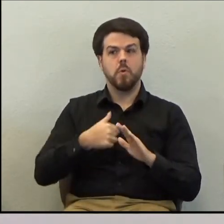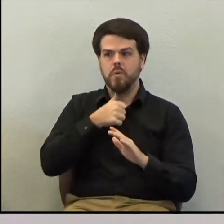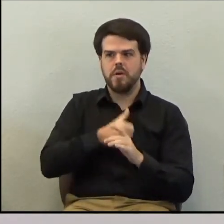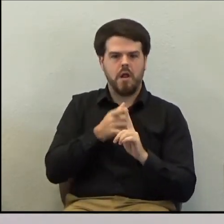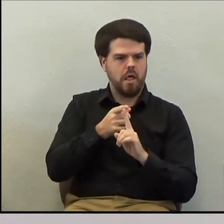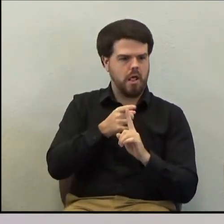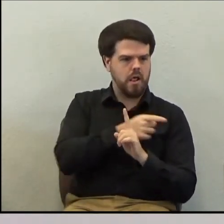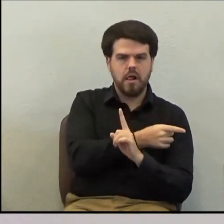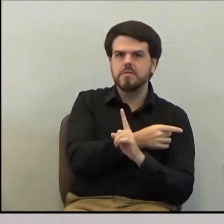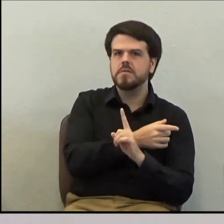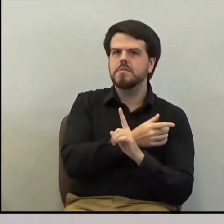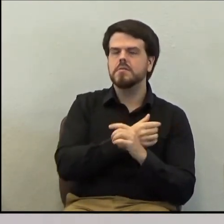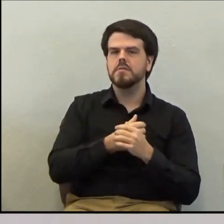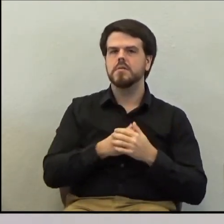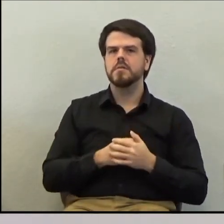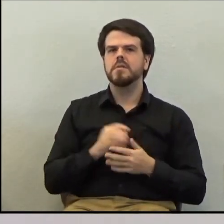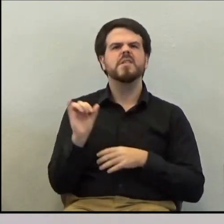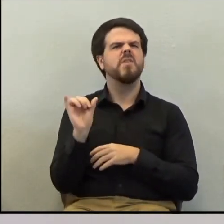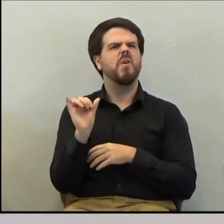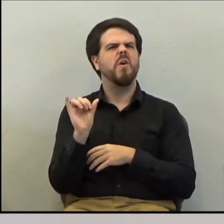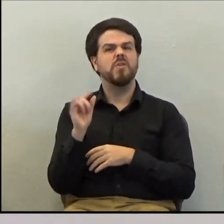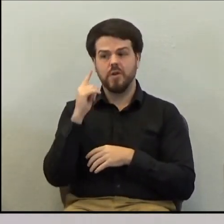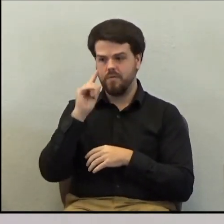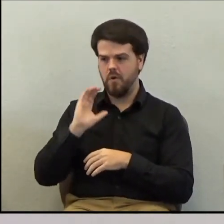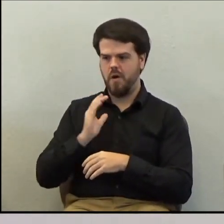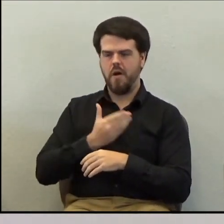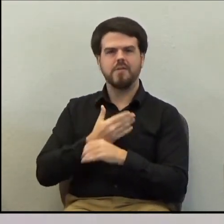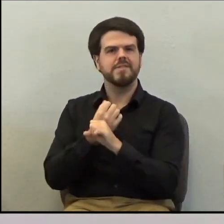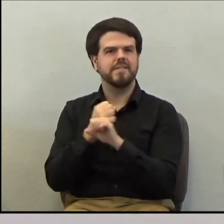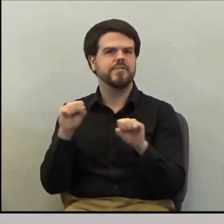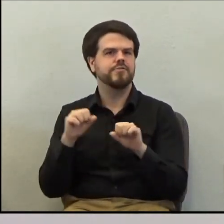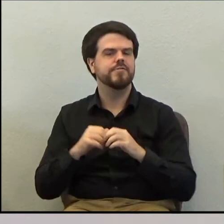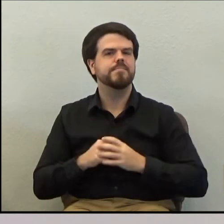astray, and for our salvation.